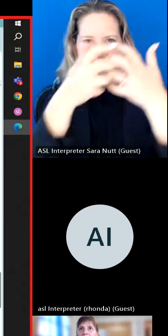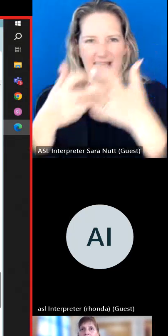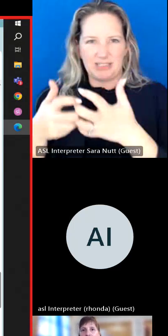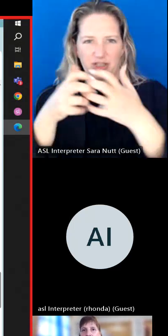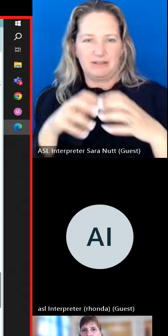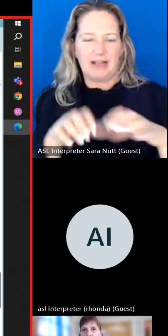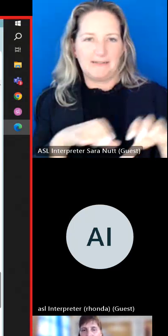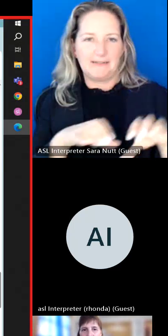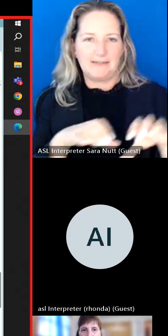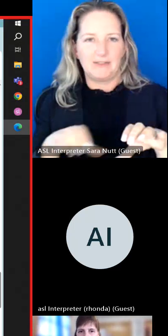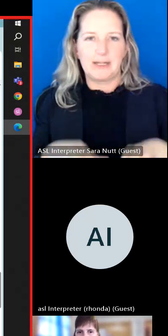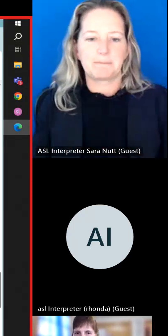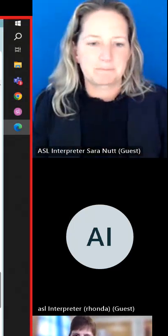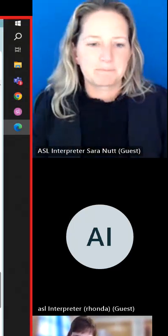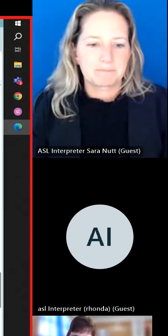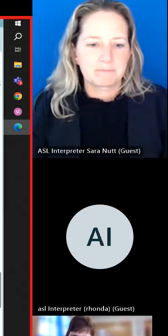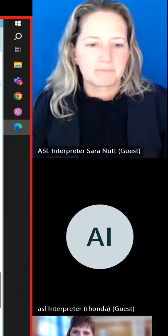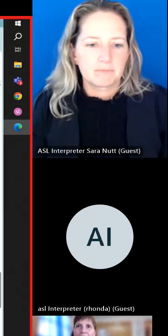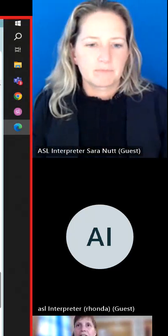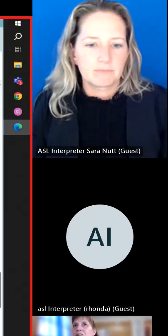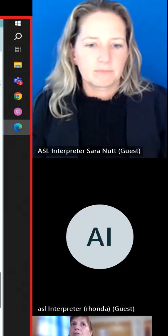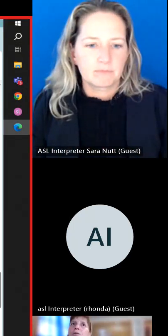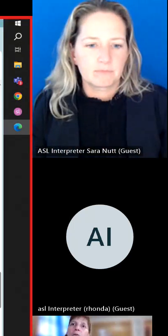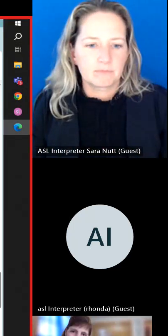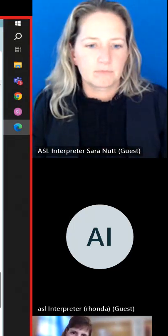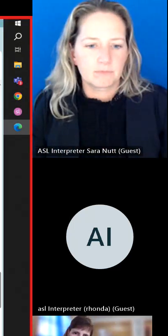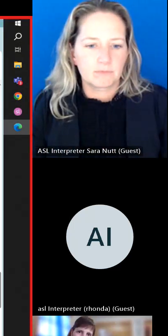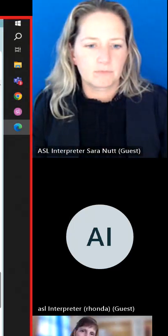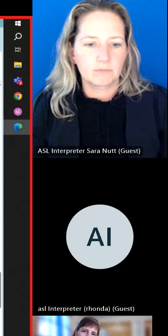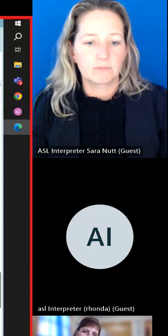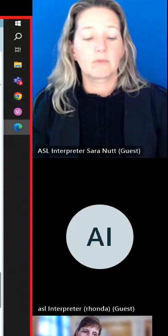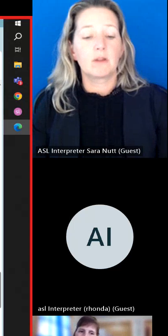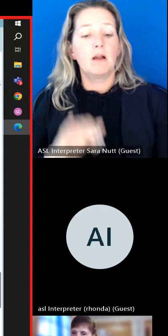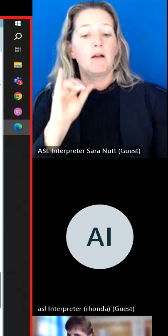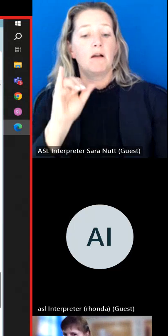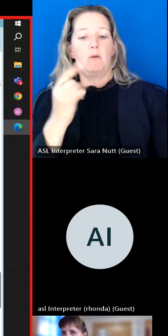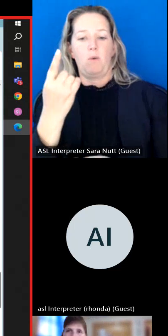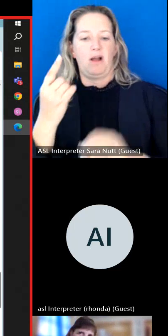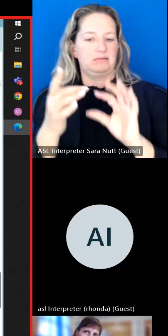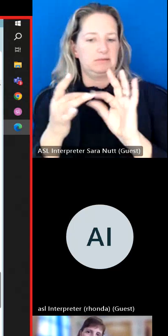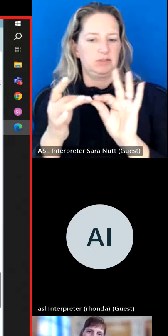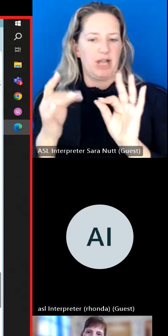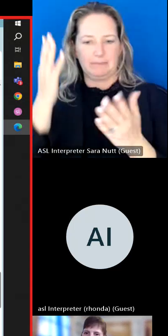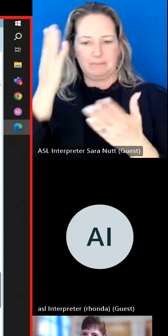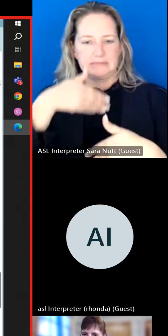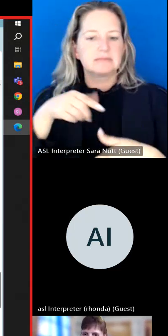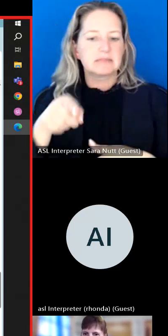great. So do I have a volunteer to do the matching?